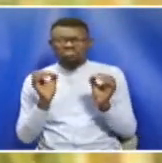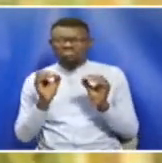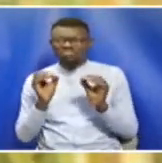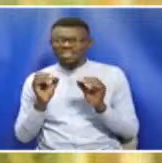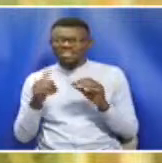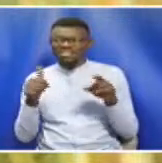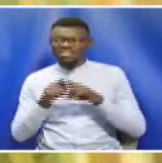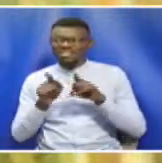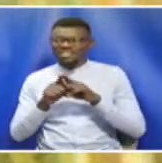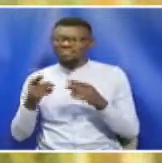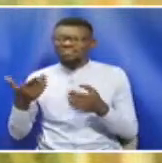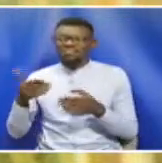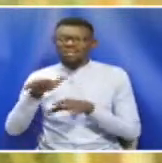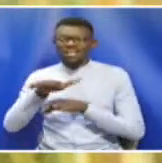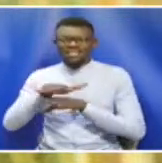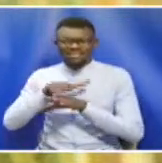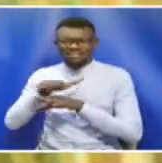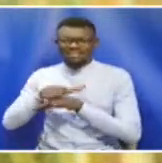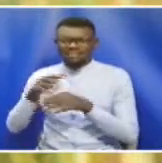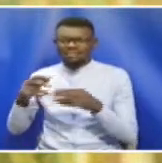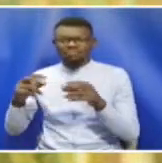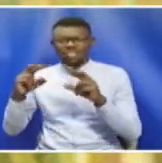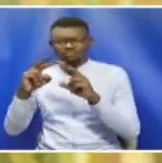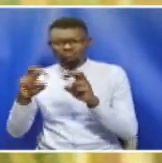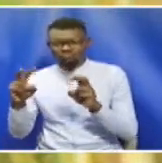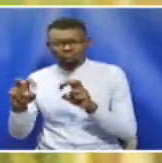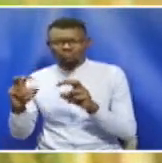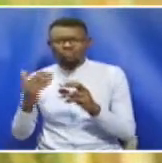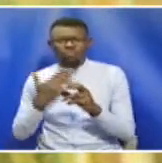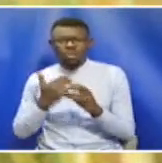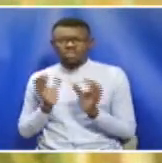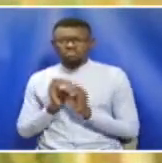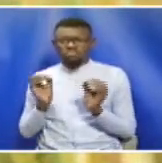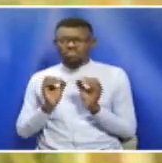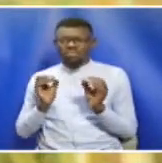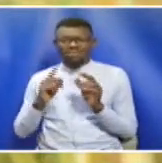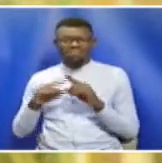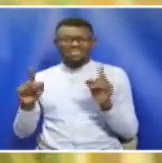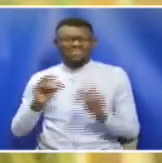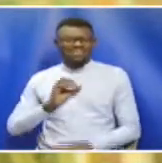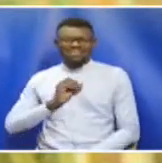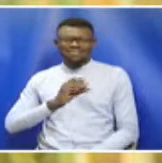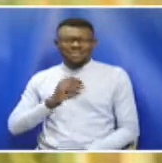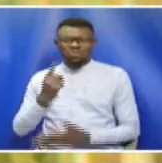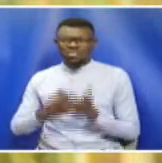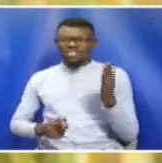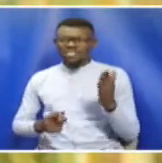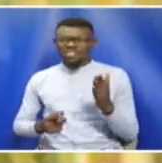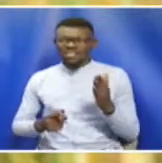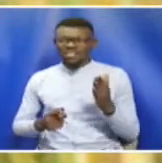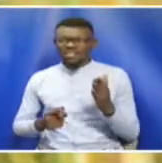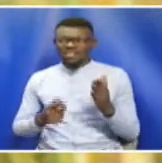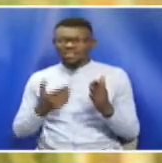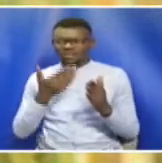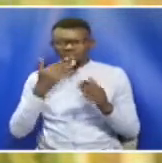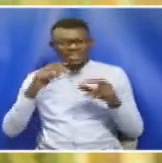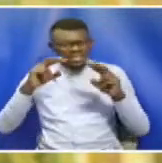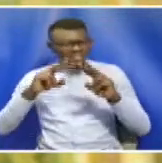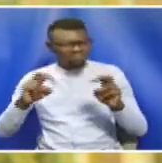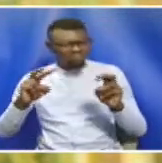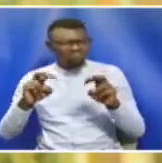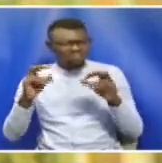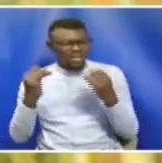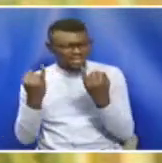and a delay in carrying out an independent investigation. What is the fear of for carrying out an